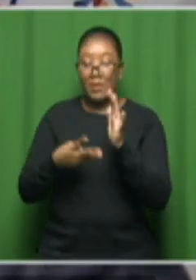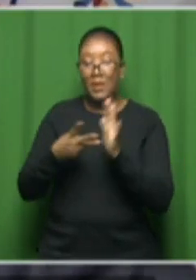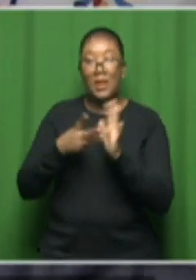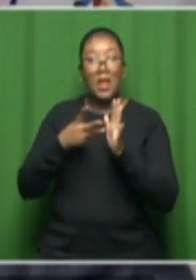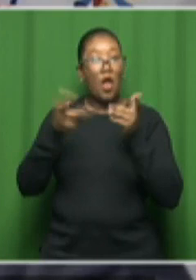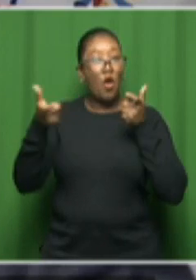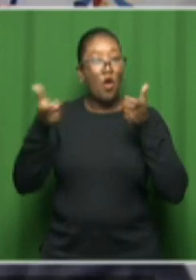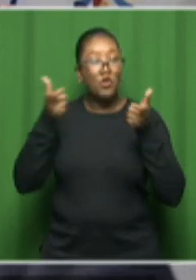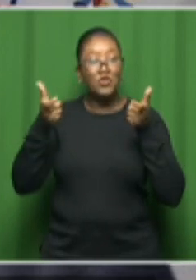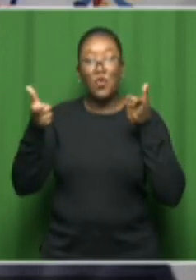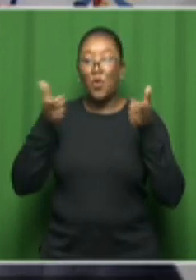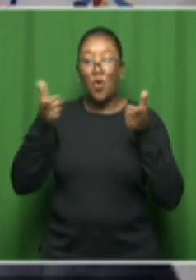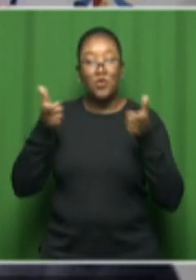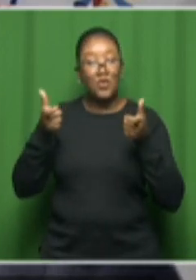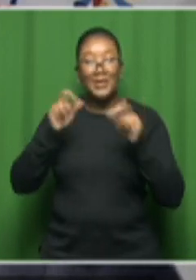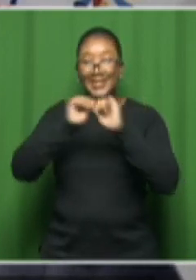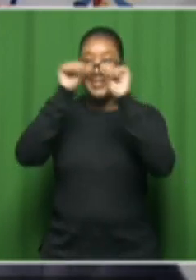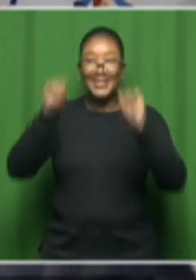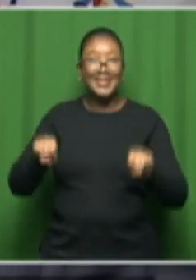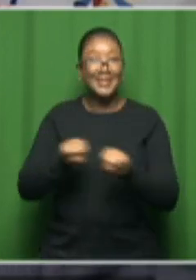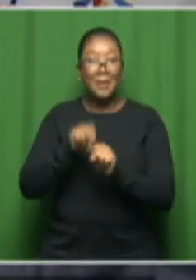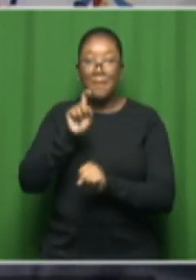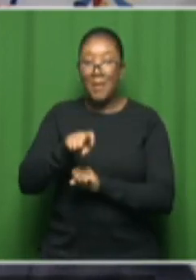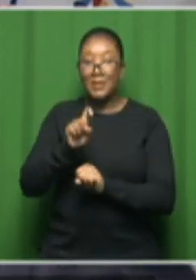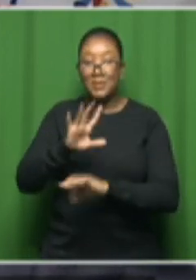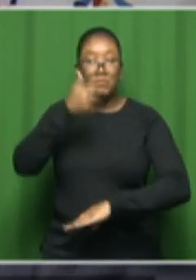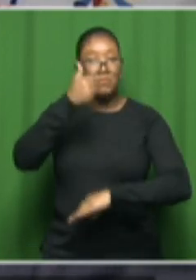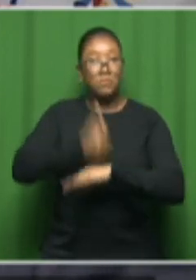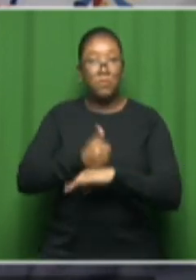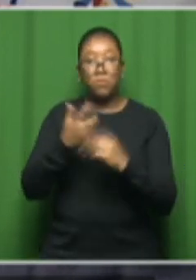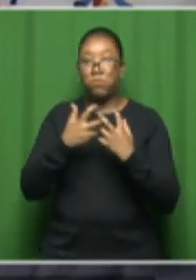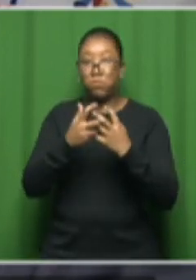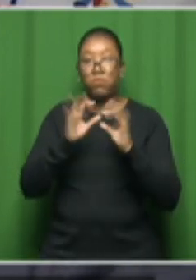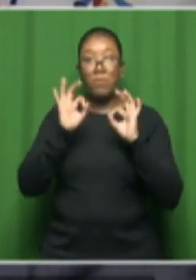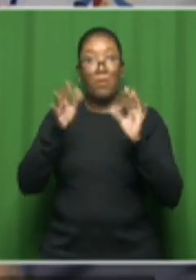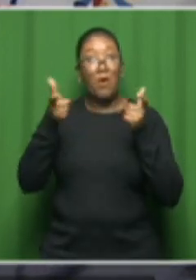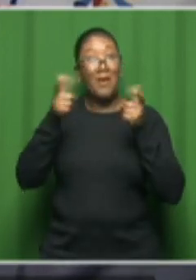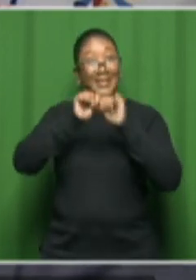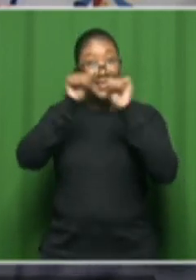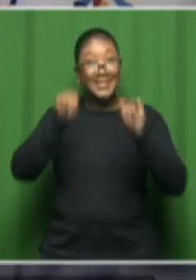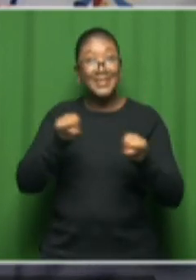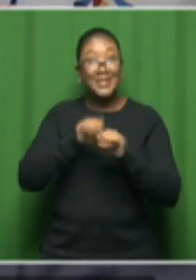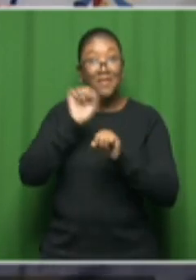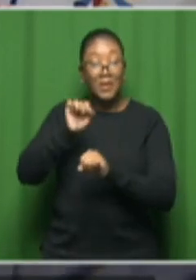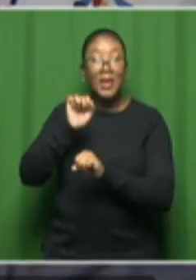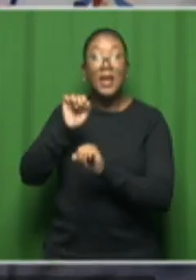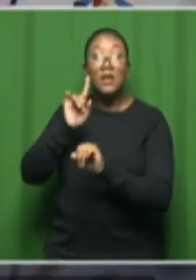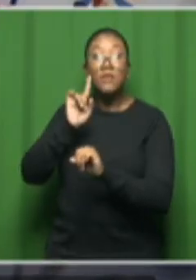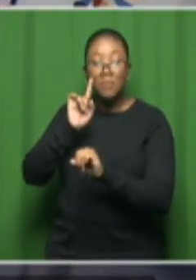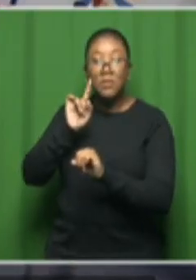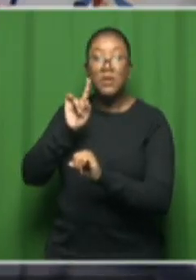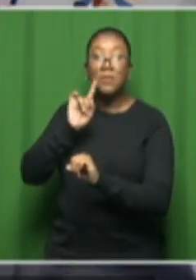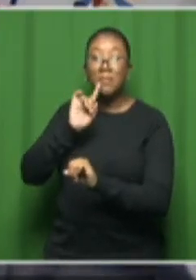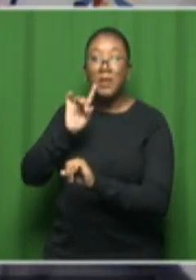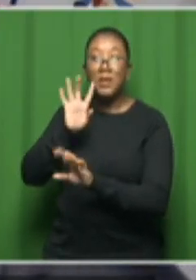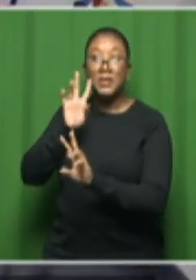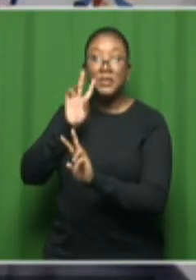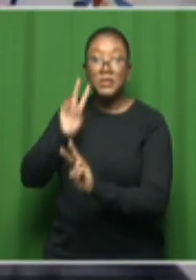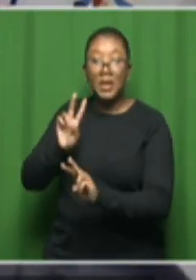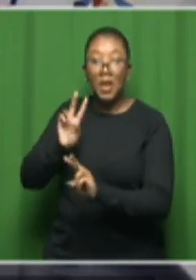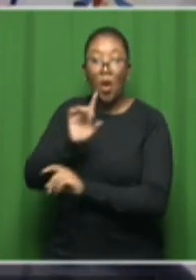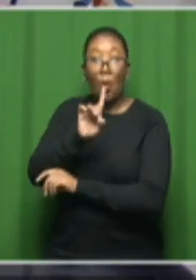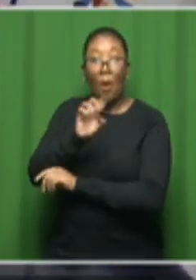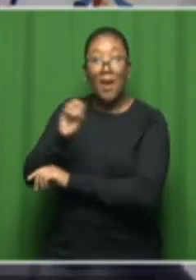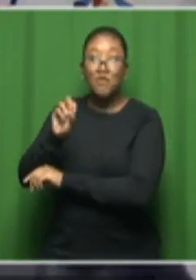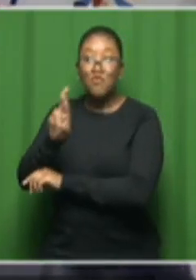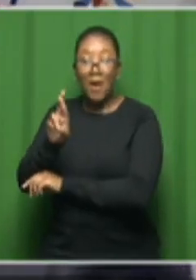You need to have systems in place that are able to track that 100 Rand from a motorist into your bank